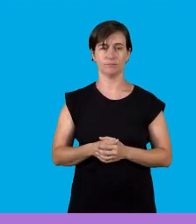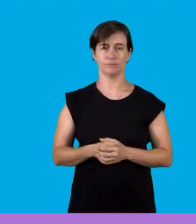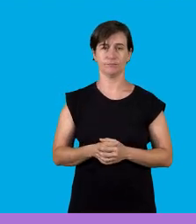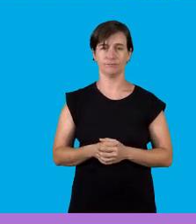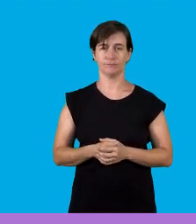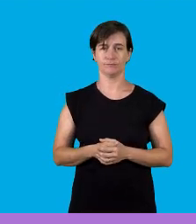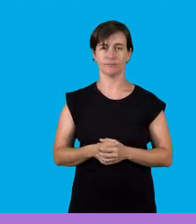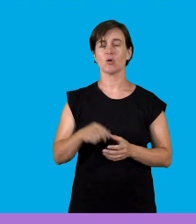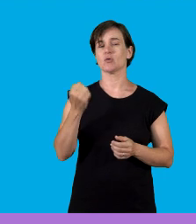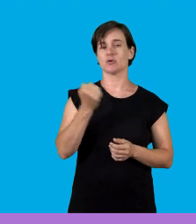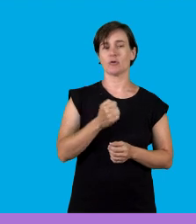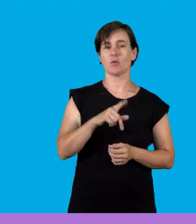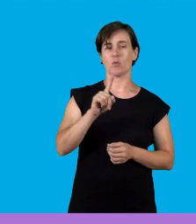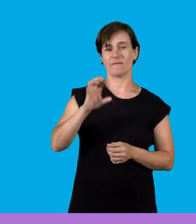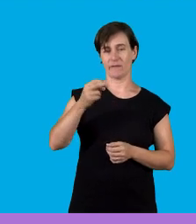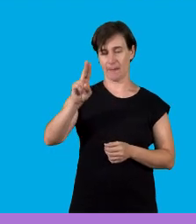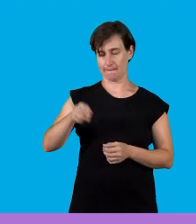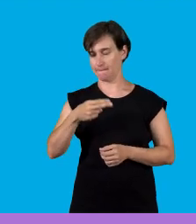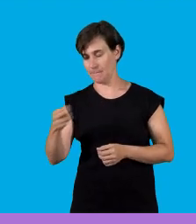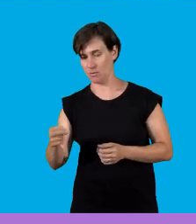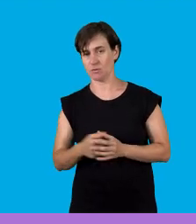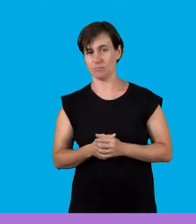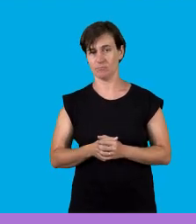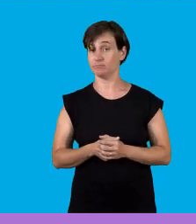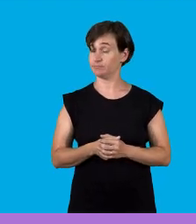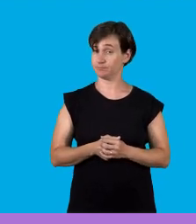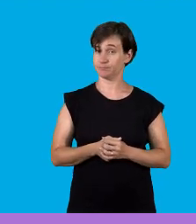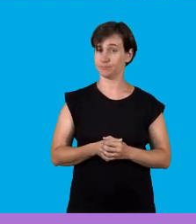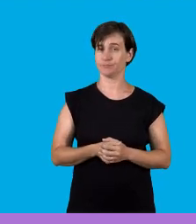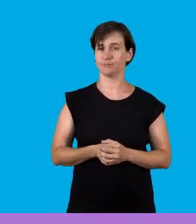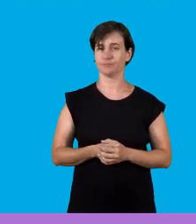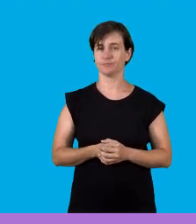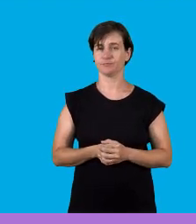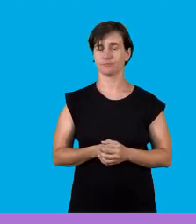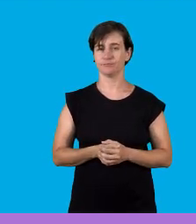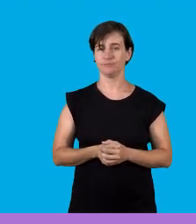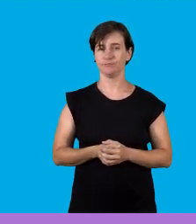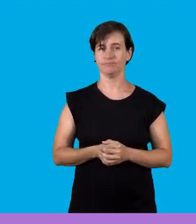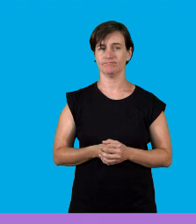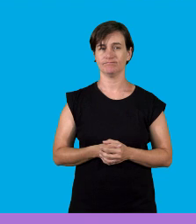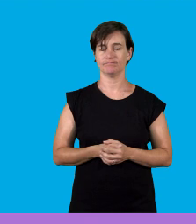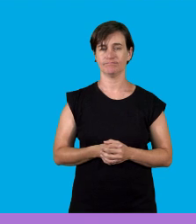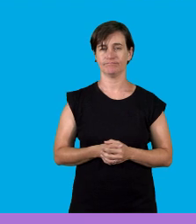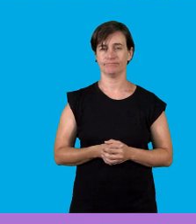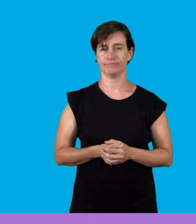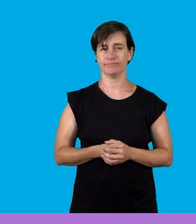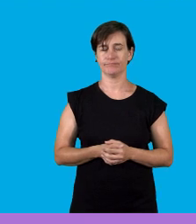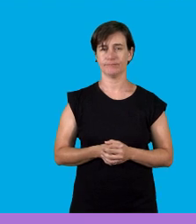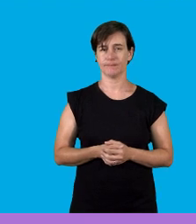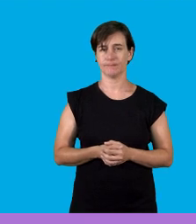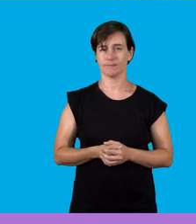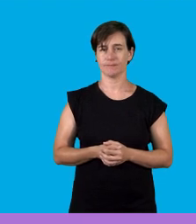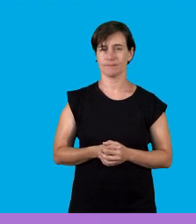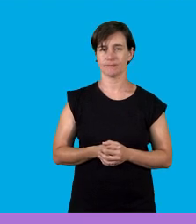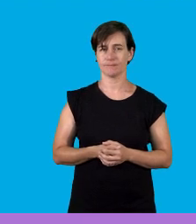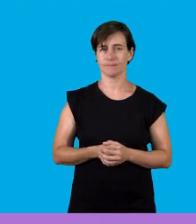we fine with that? Or 150 pounds for that matter. Okay, are we fine? All right, let's now move on to our next